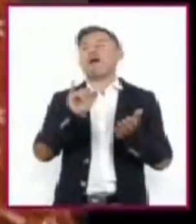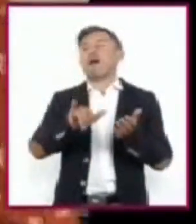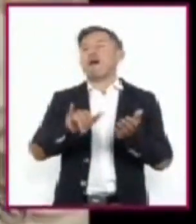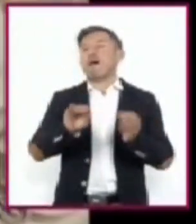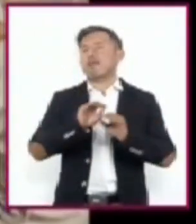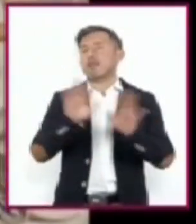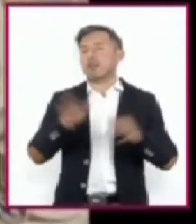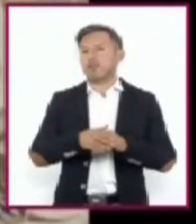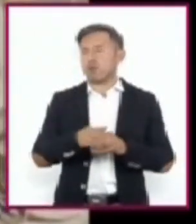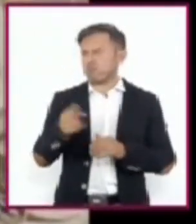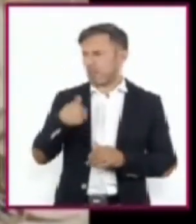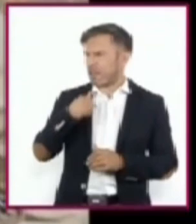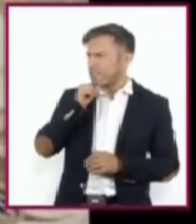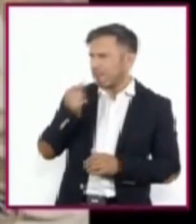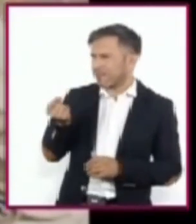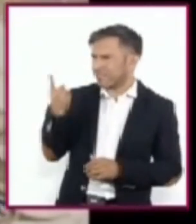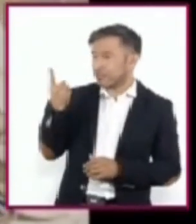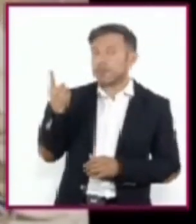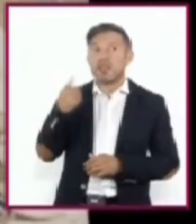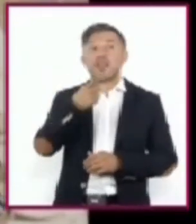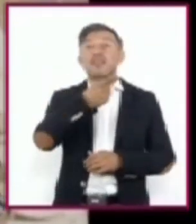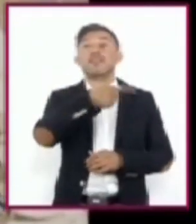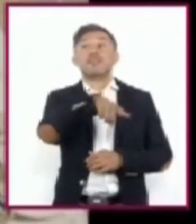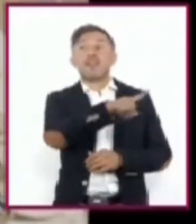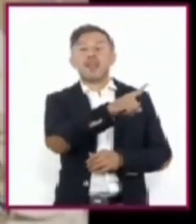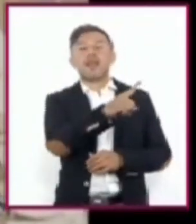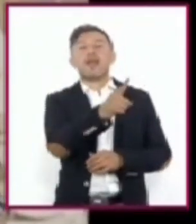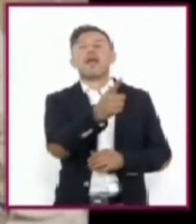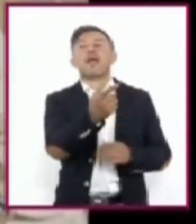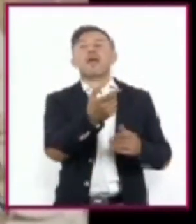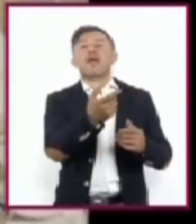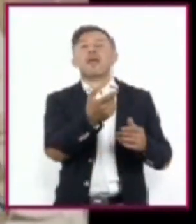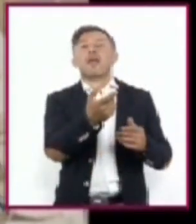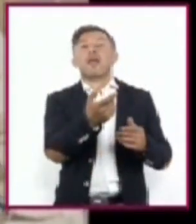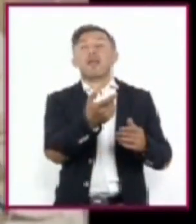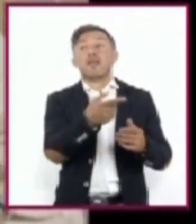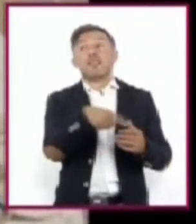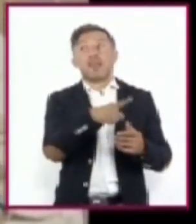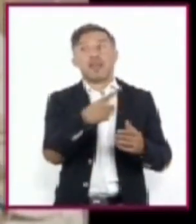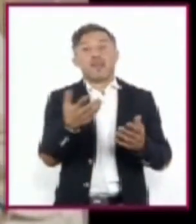Dizzy. They want the map that I have. They want the money.